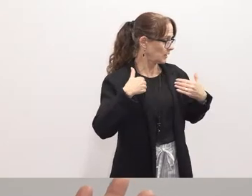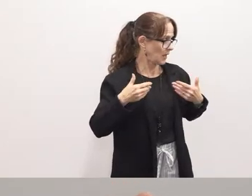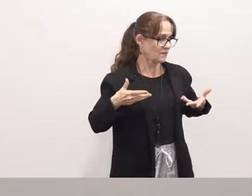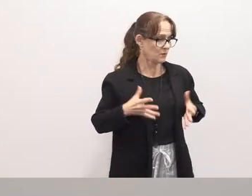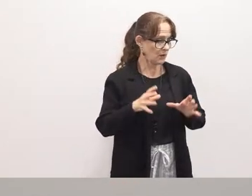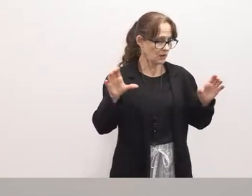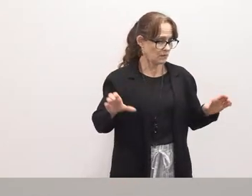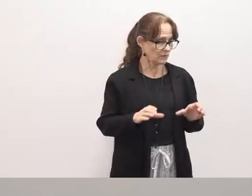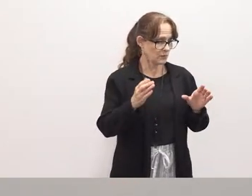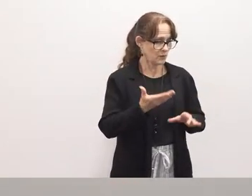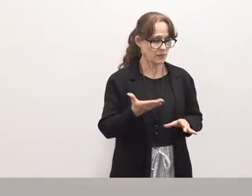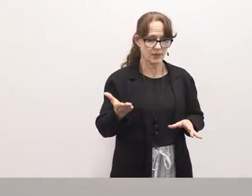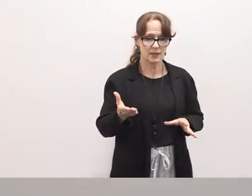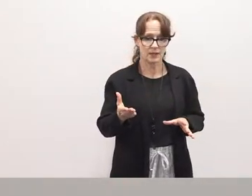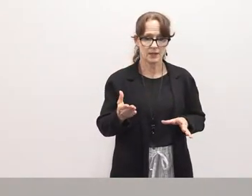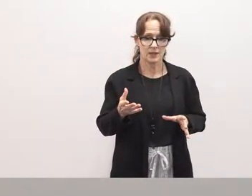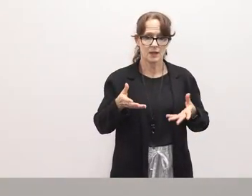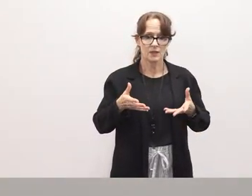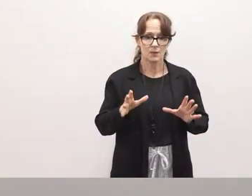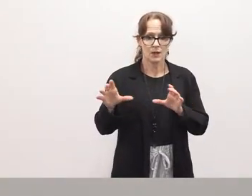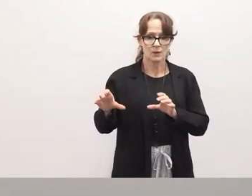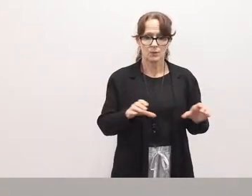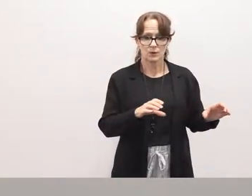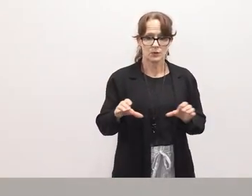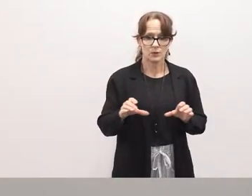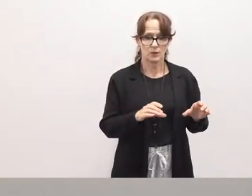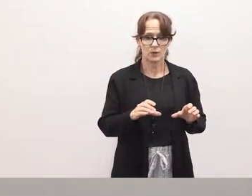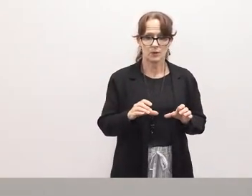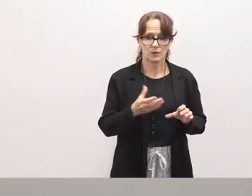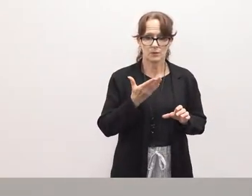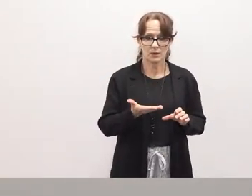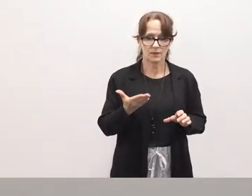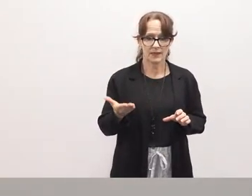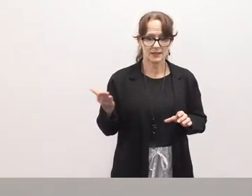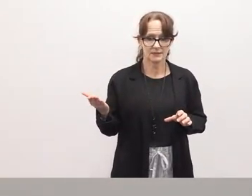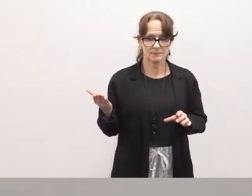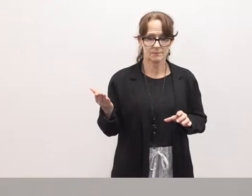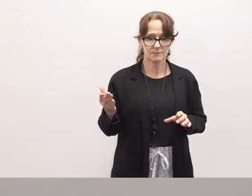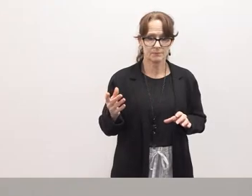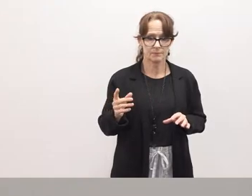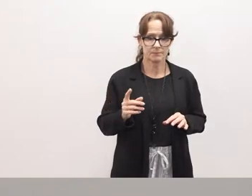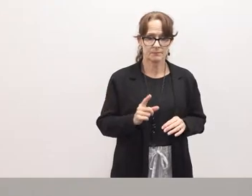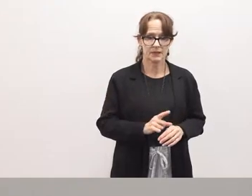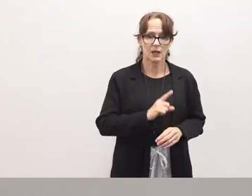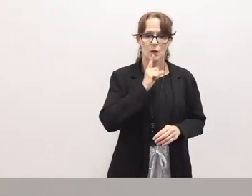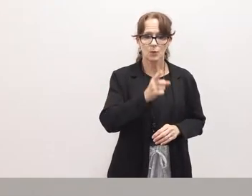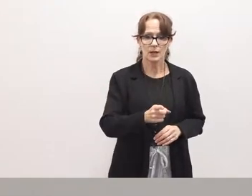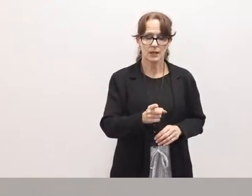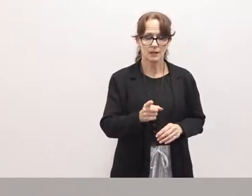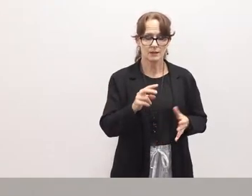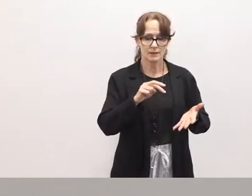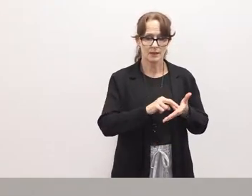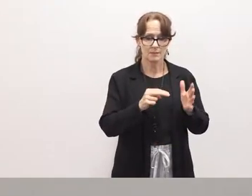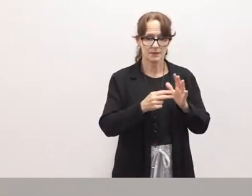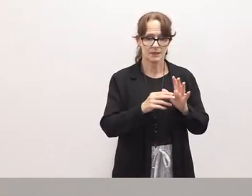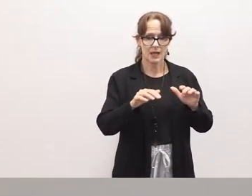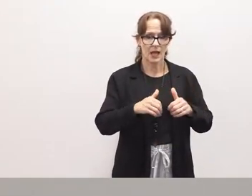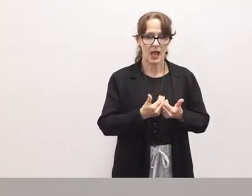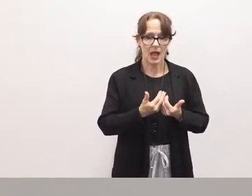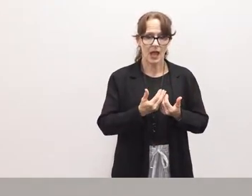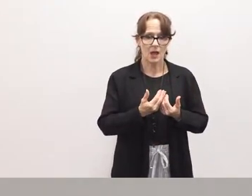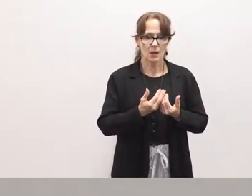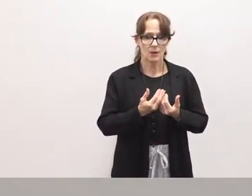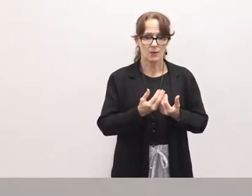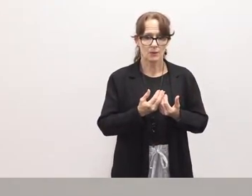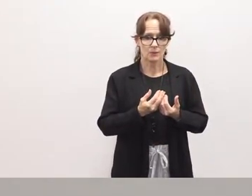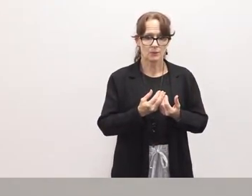doing things, and the way we're doing for it, the way we do things has a real meaning for how we conduct the